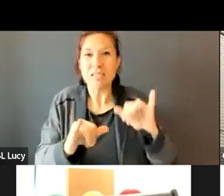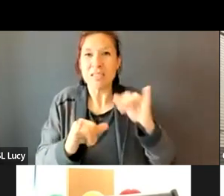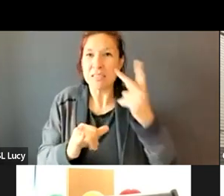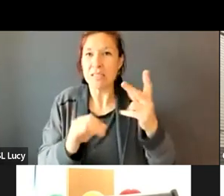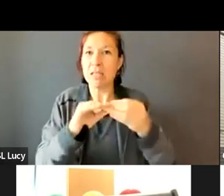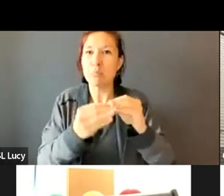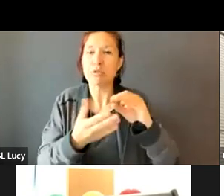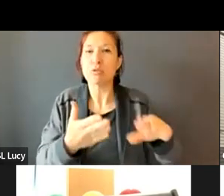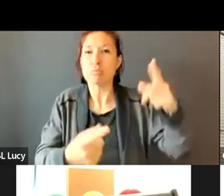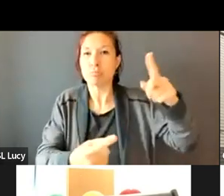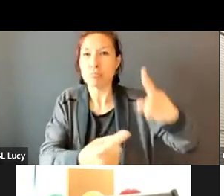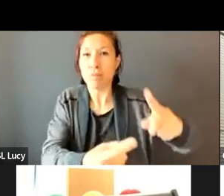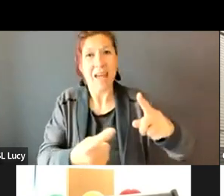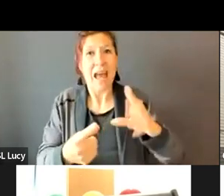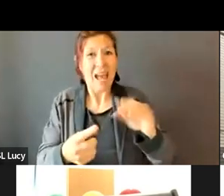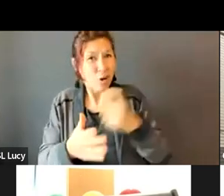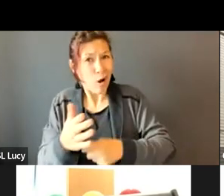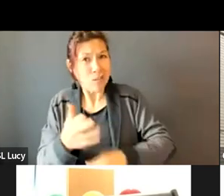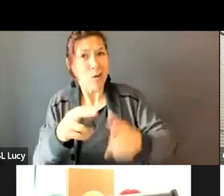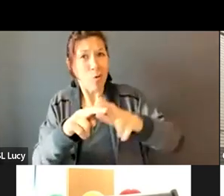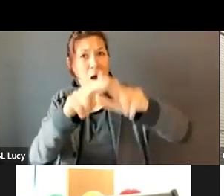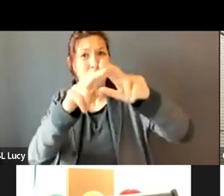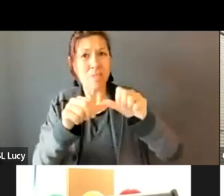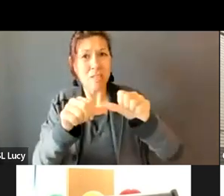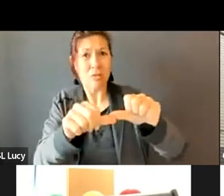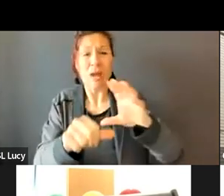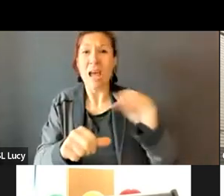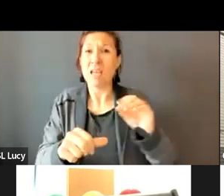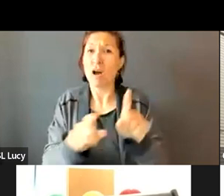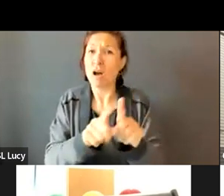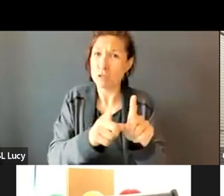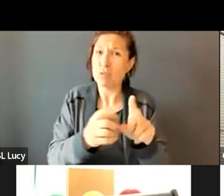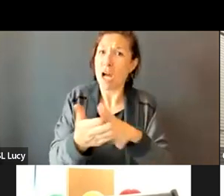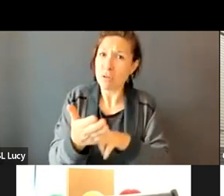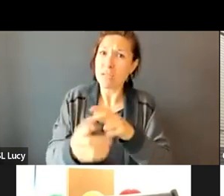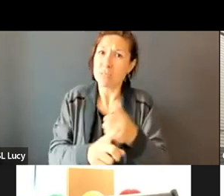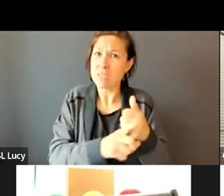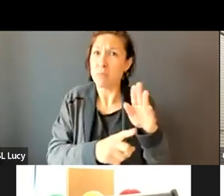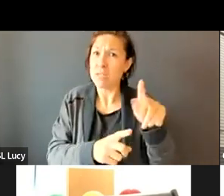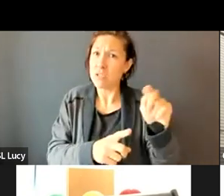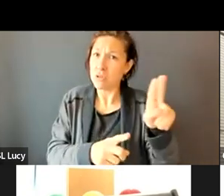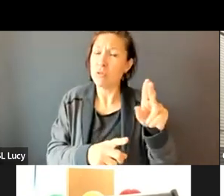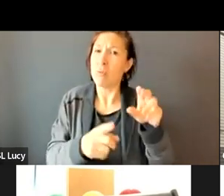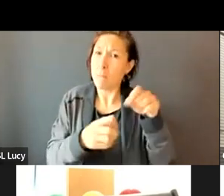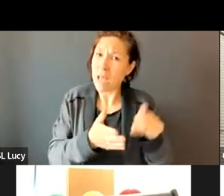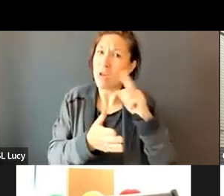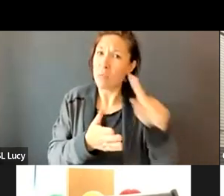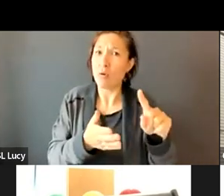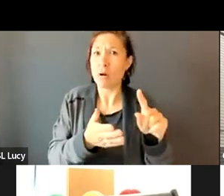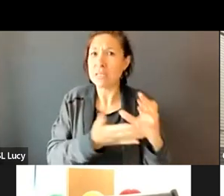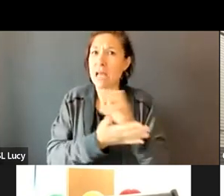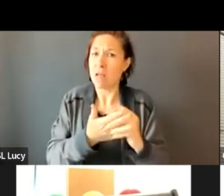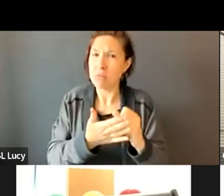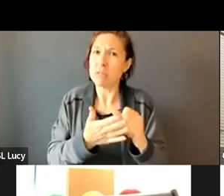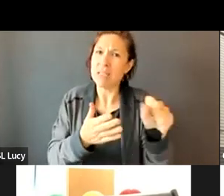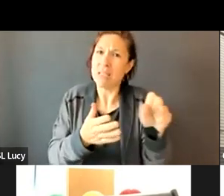everything's more expensive and then we have contractual increases as we do the important work that you're doing with us and